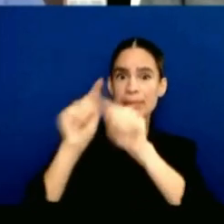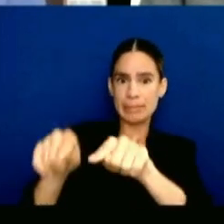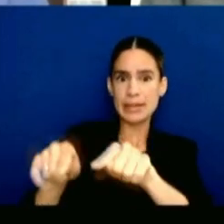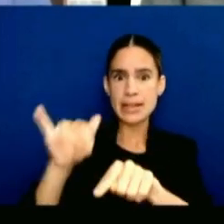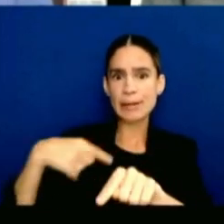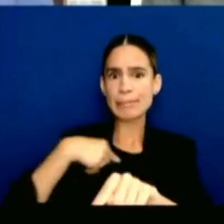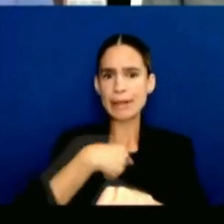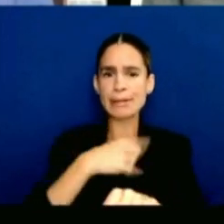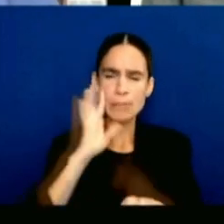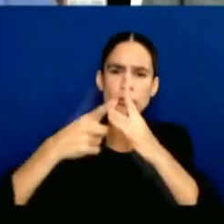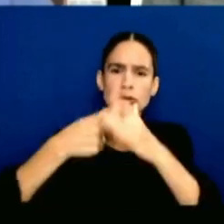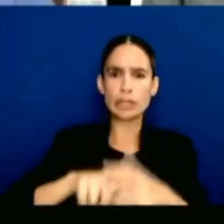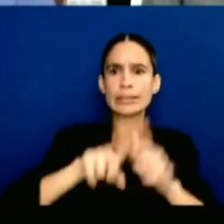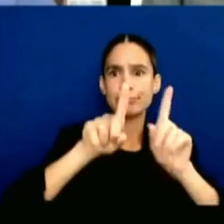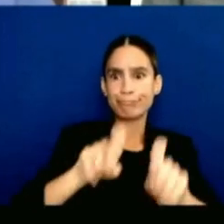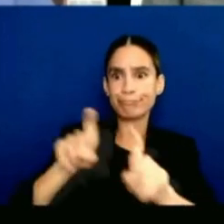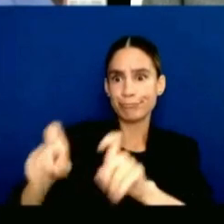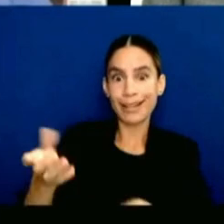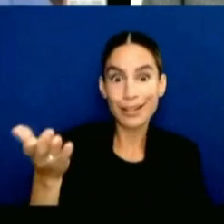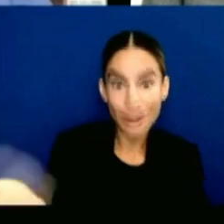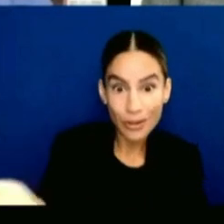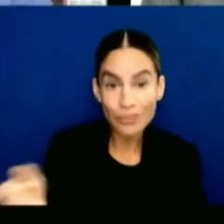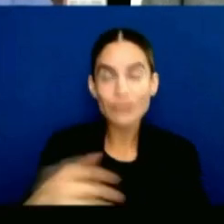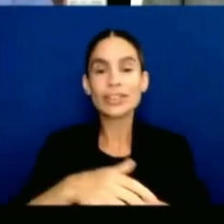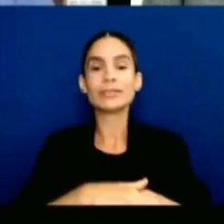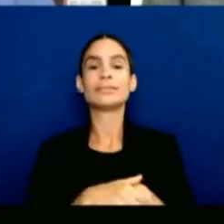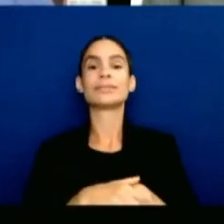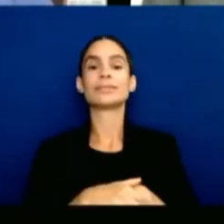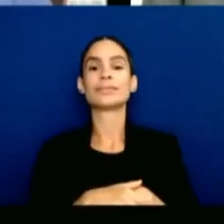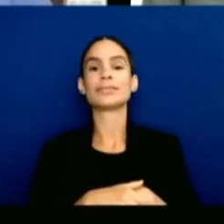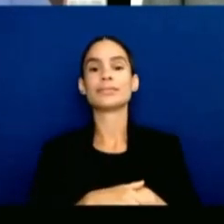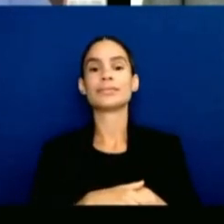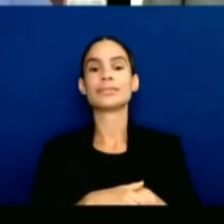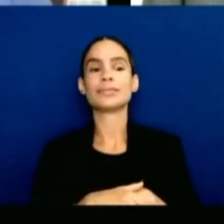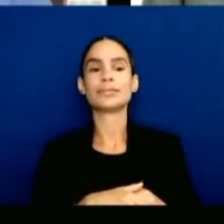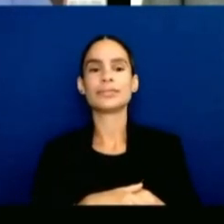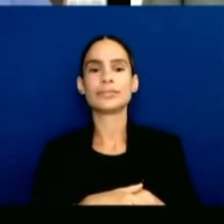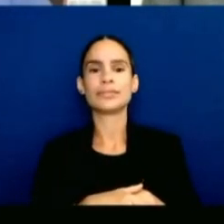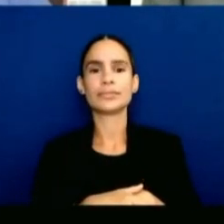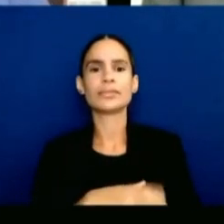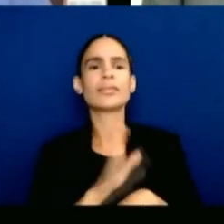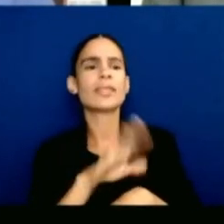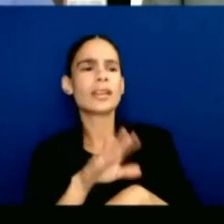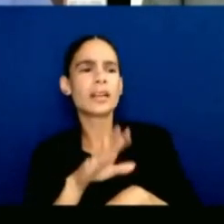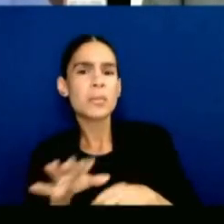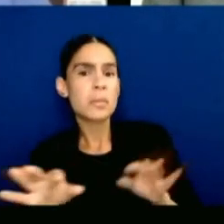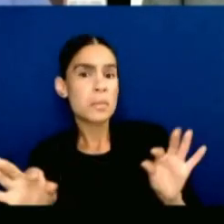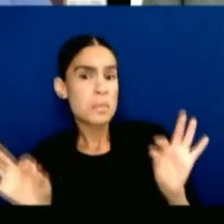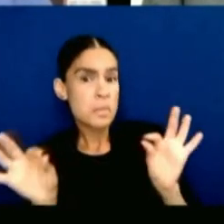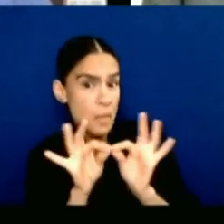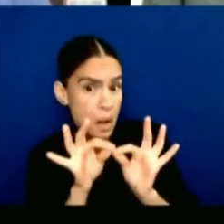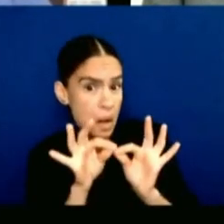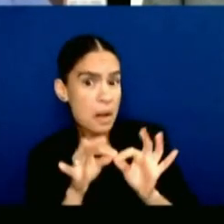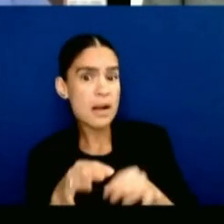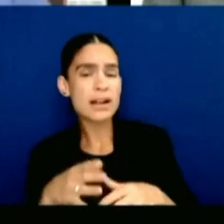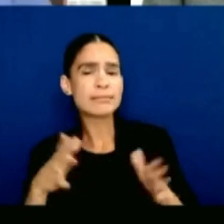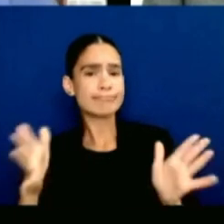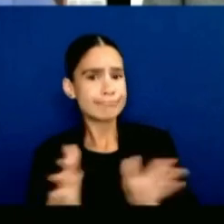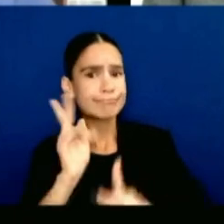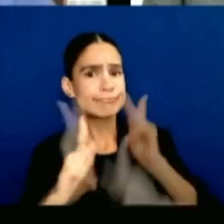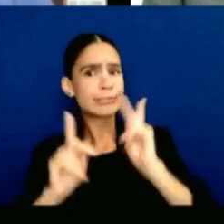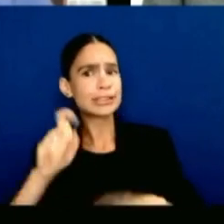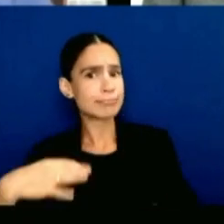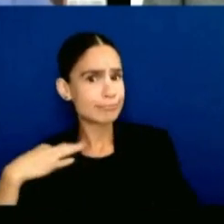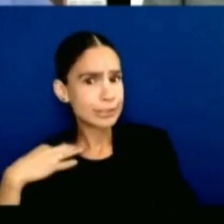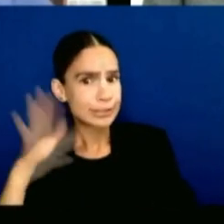will be important to encourage people to enroll. So people who are watching this right now might want to pay attention